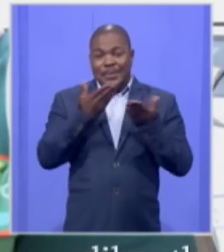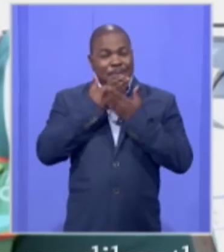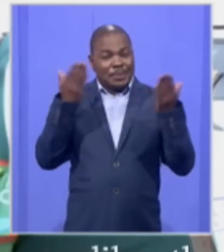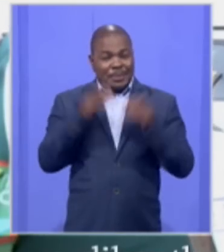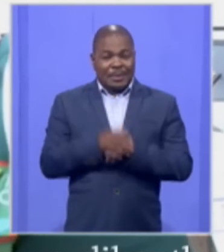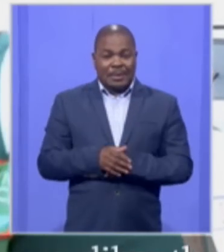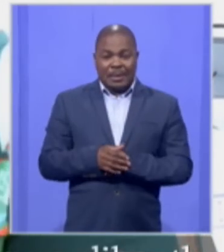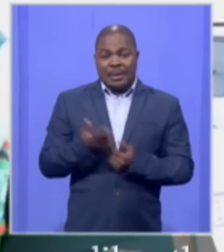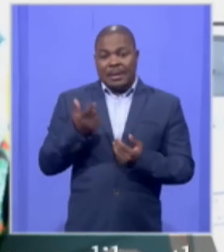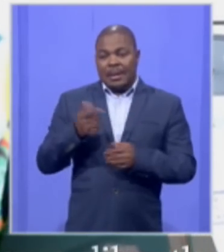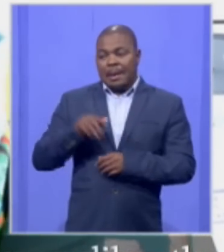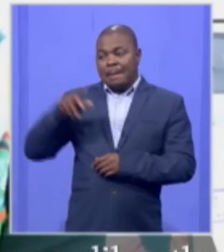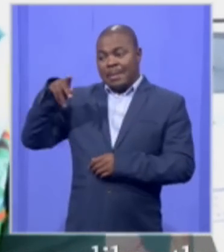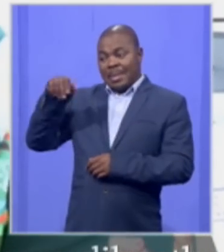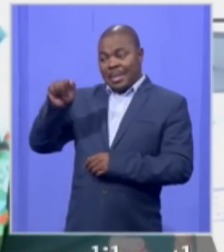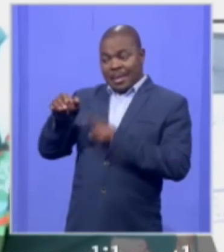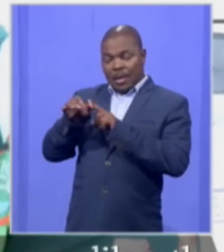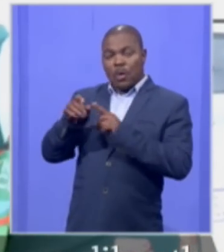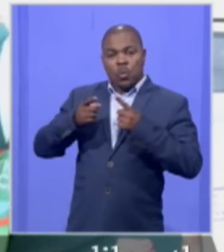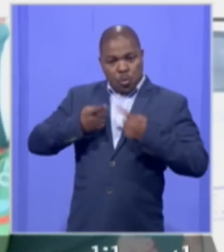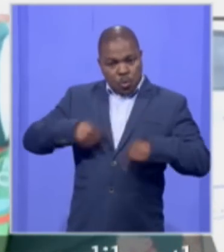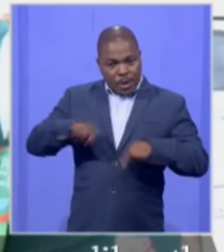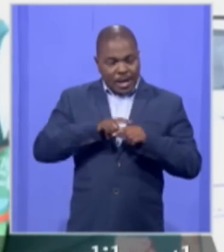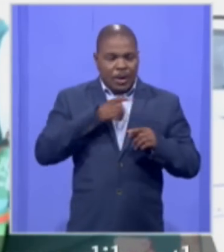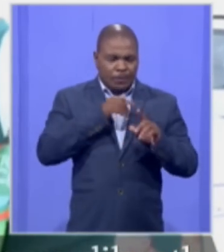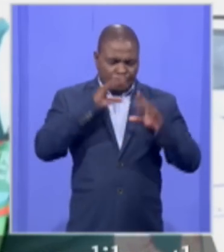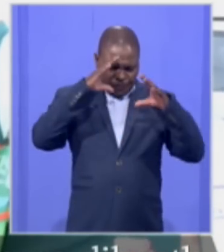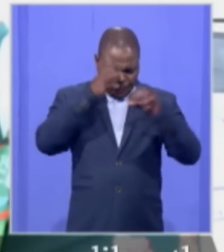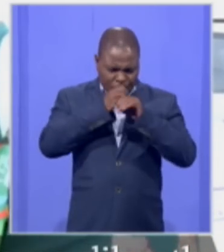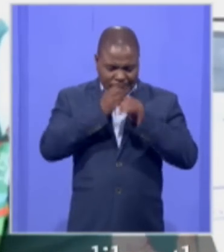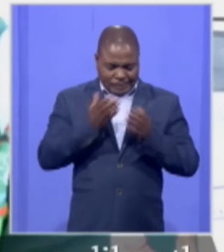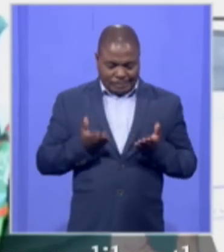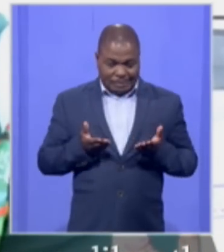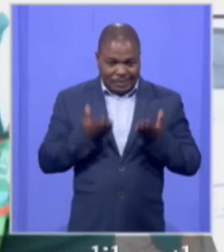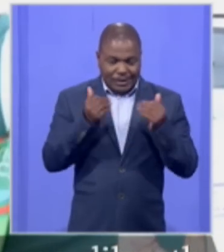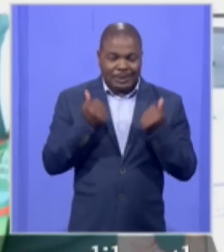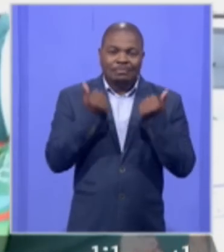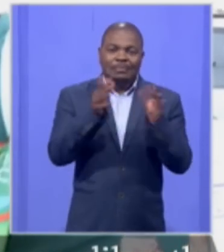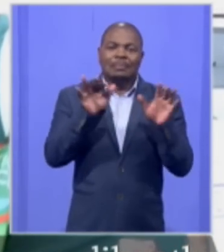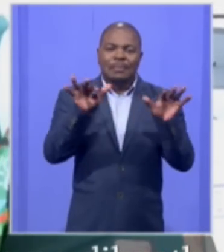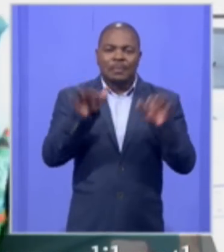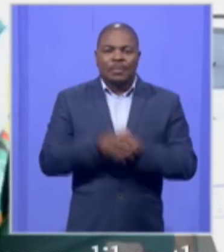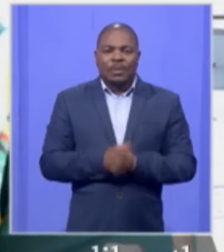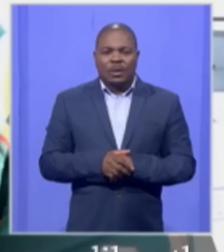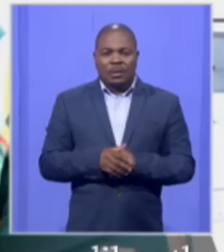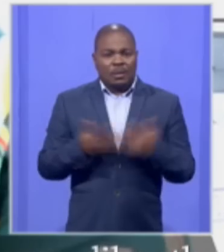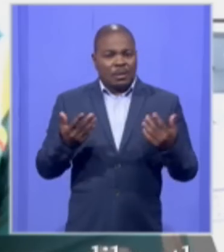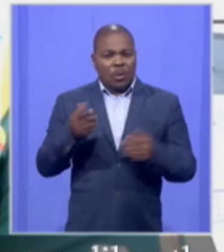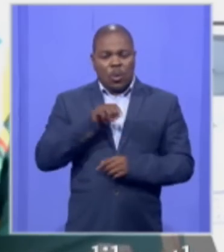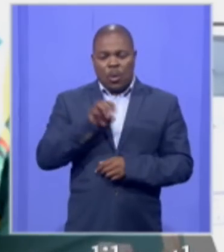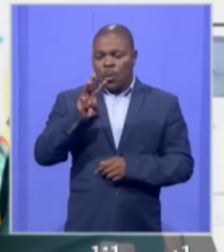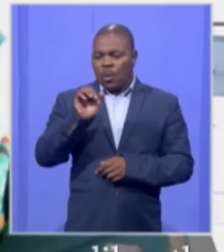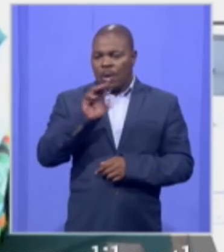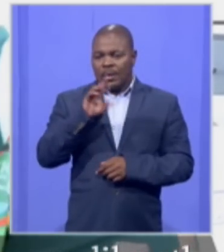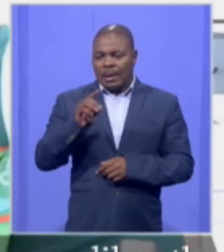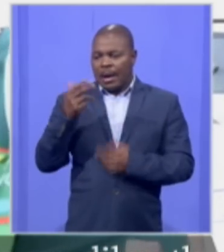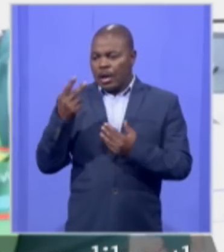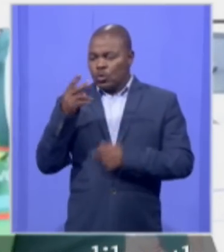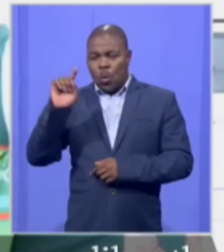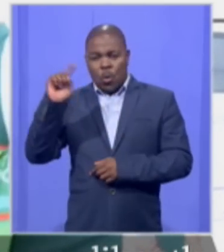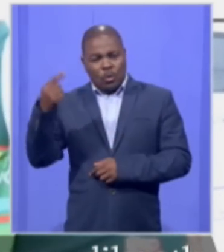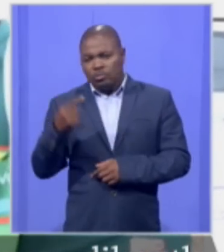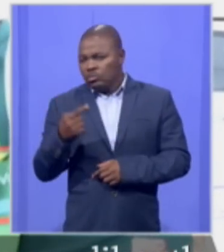one thing about the Patriotic Alliance, we are a service delivery driven party, and it's not only now residents from Ward 82 will also know that